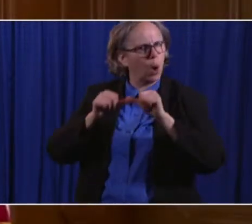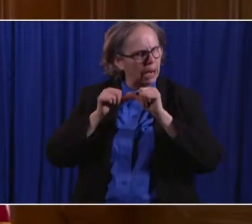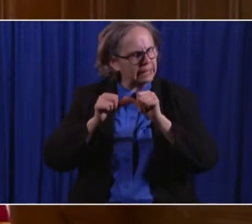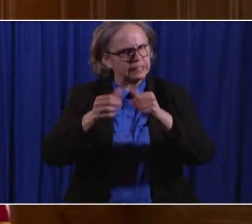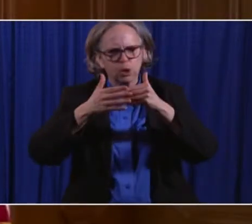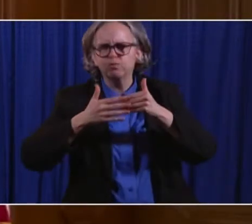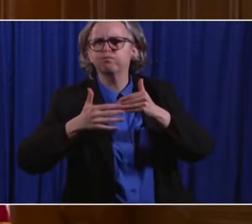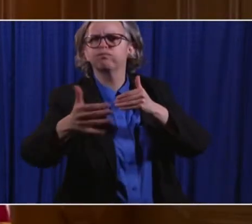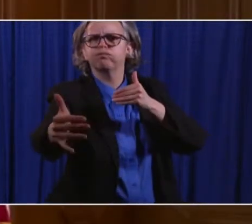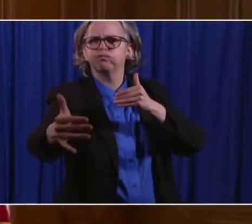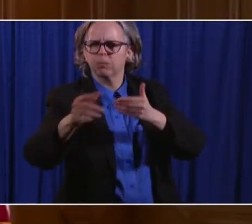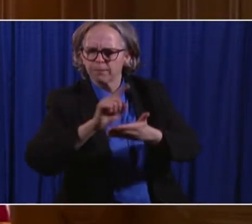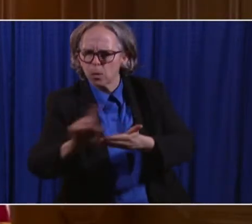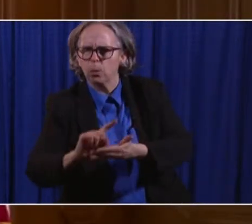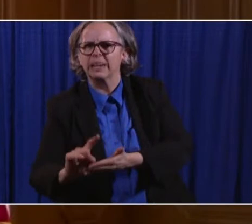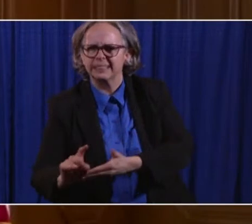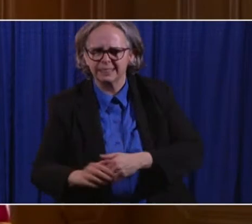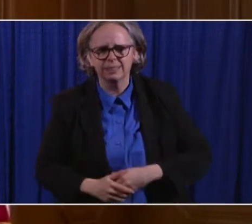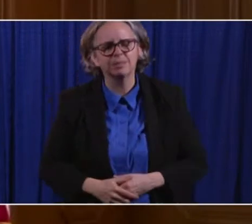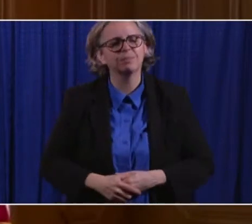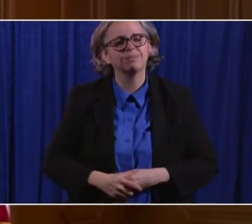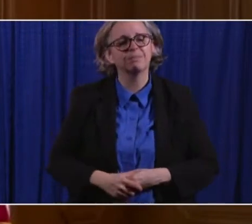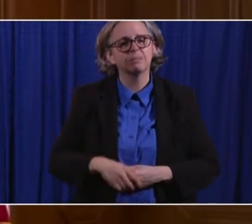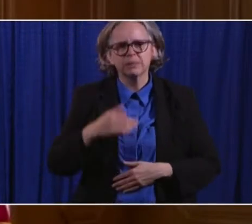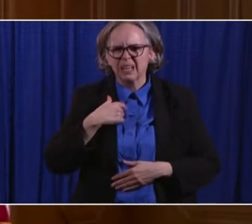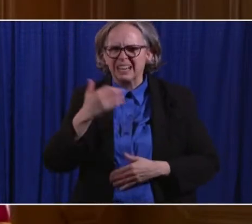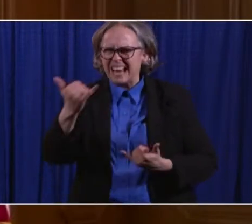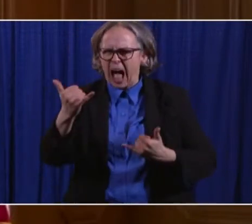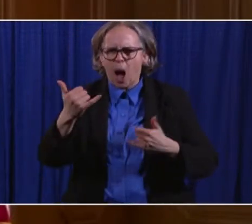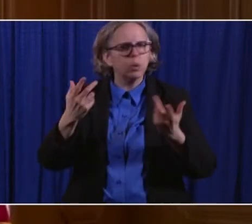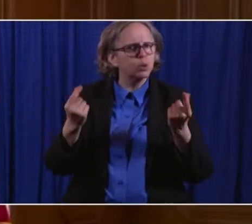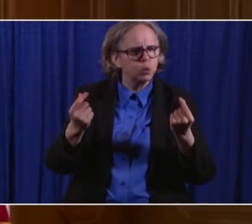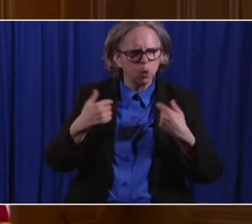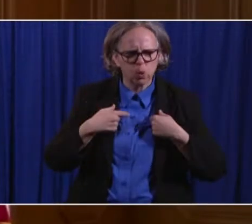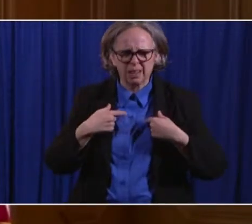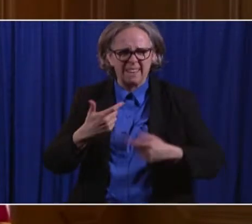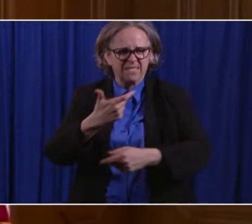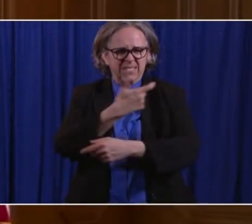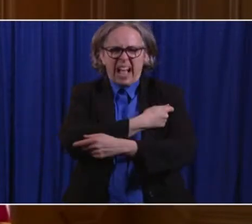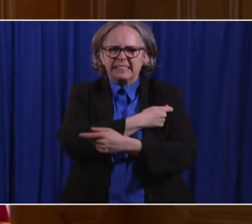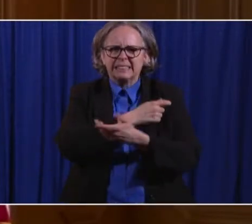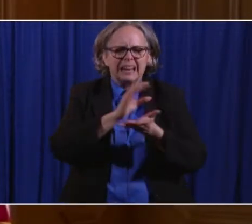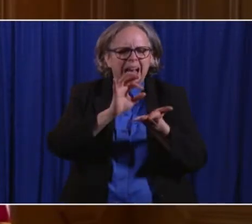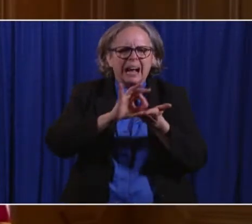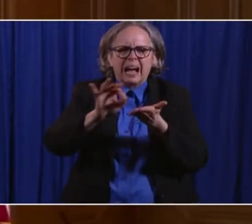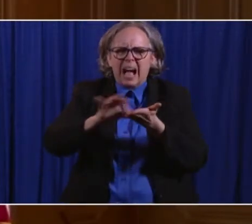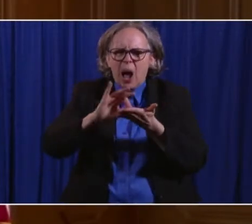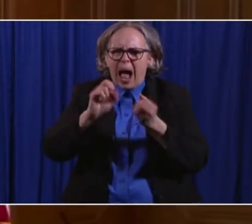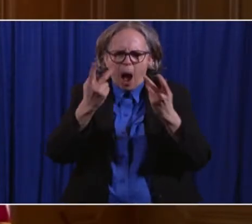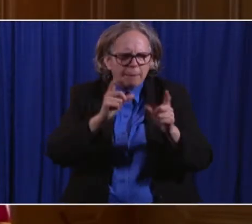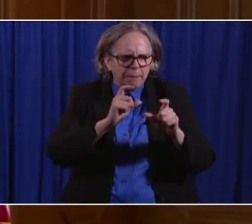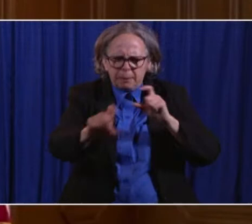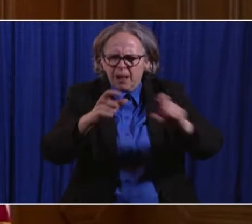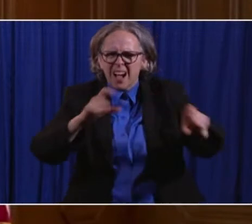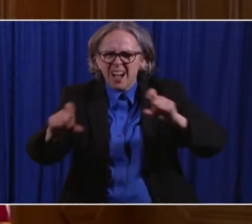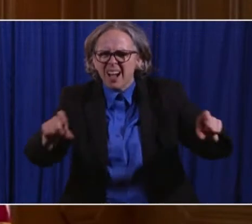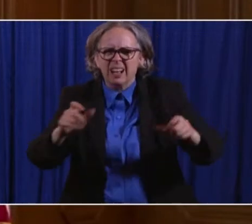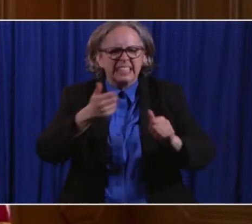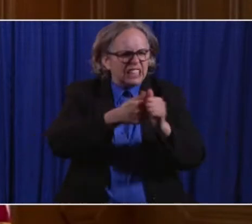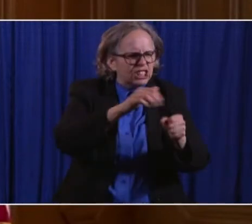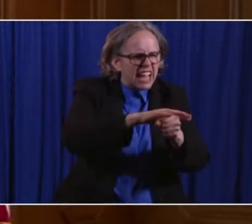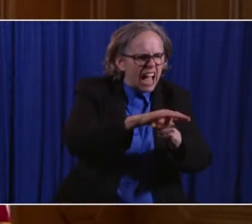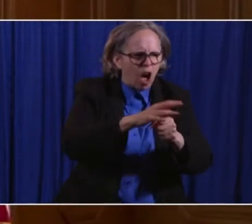allocations, make changes, make adjustments as necessary, and continue initiatives to help keep uptake of the